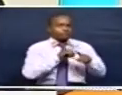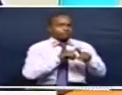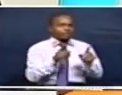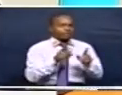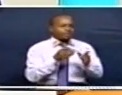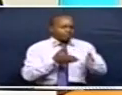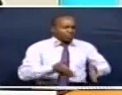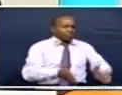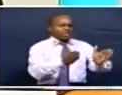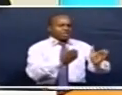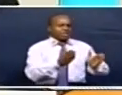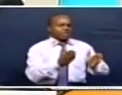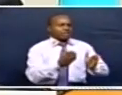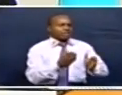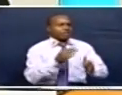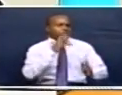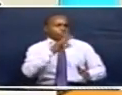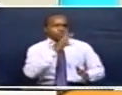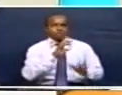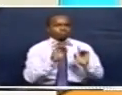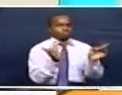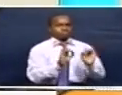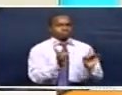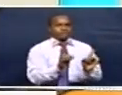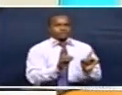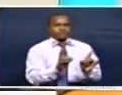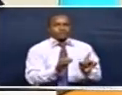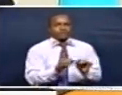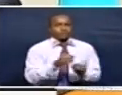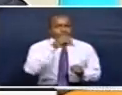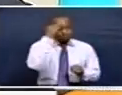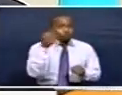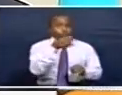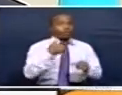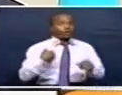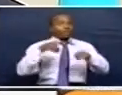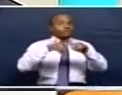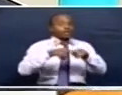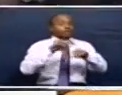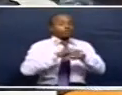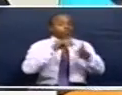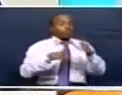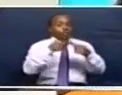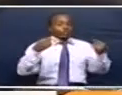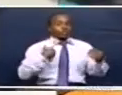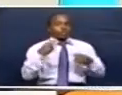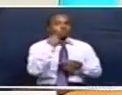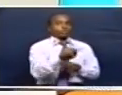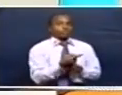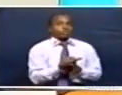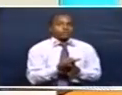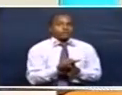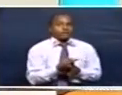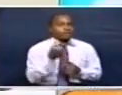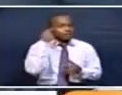of the way, of the voice of the way you told us. Because you've relied on what the opposition have told you. Yeah. And I think